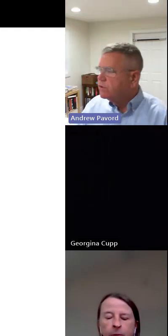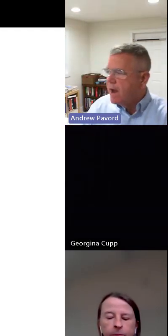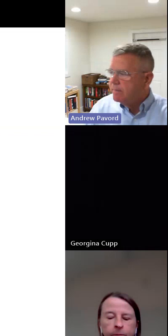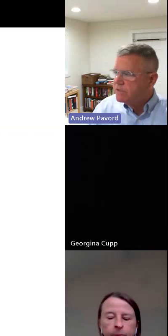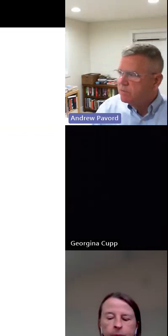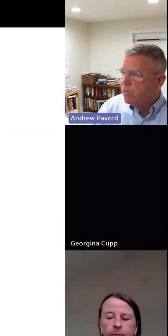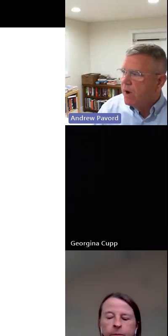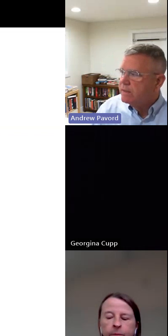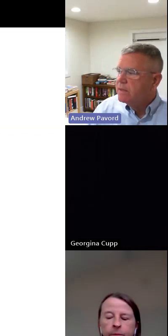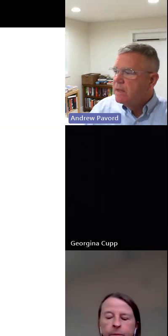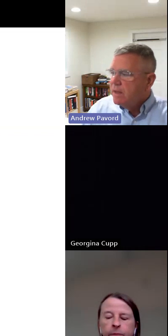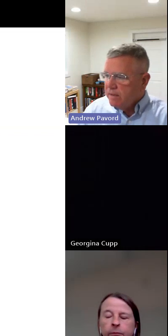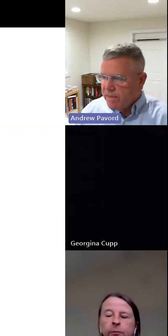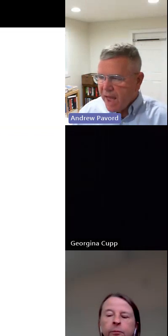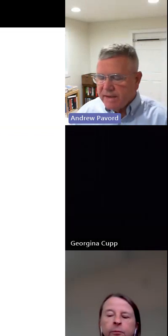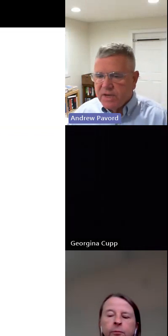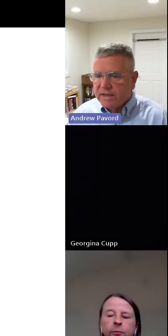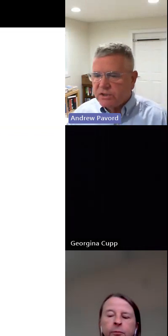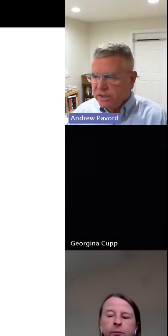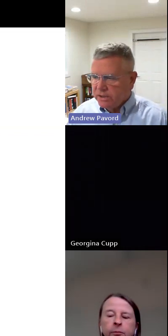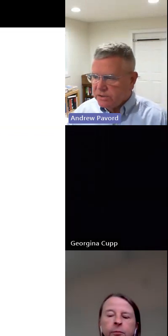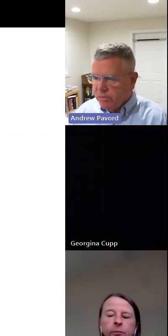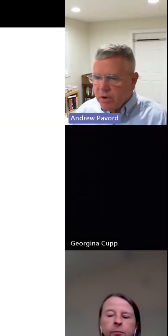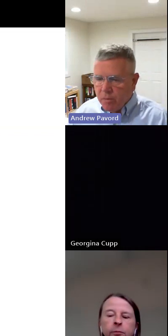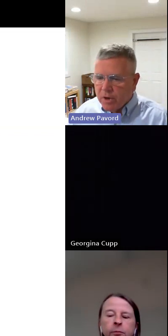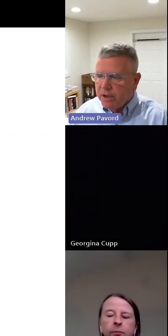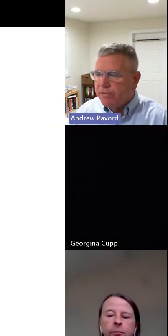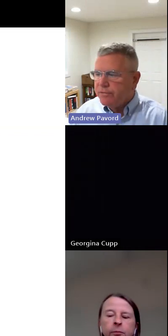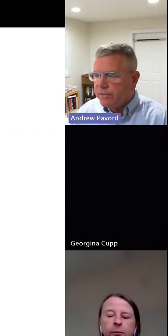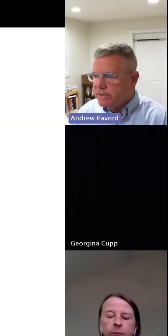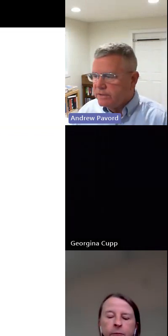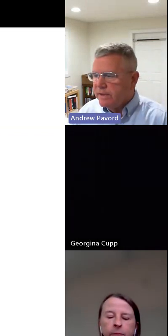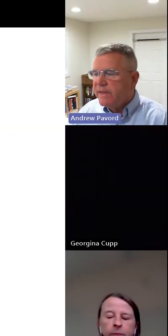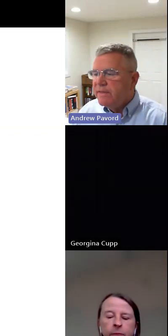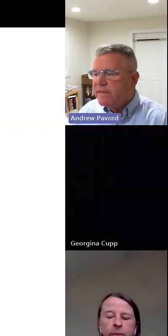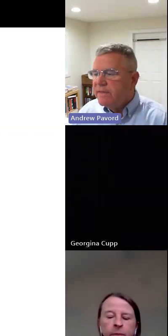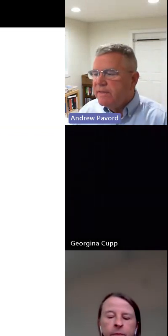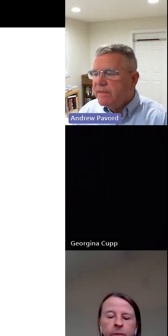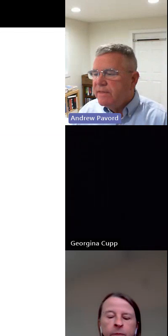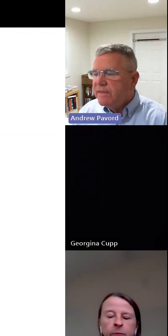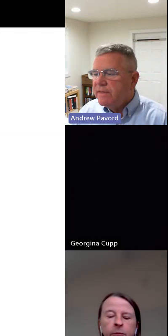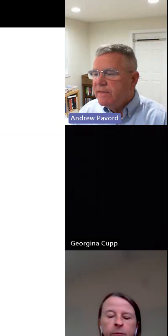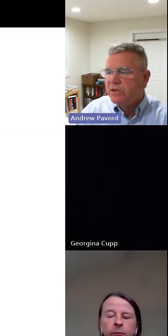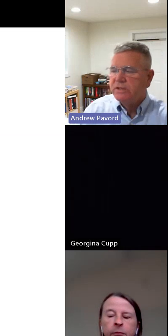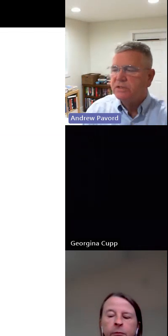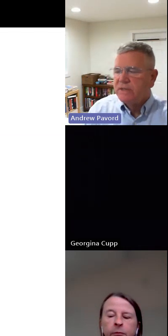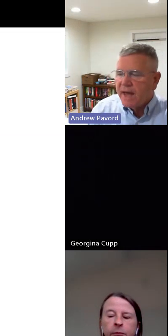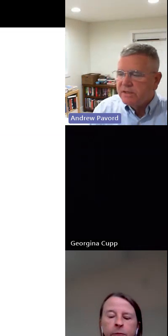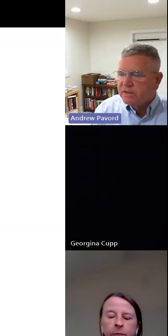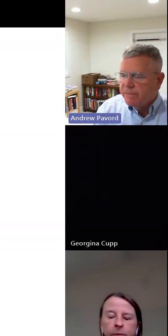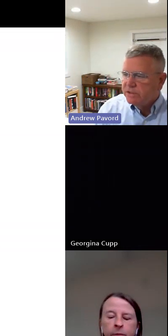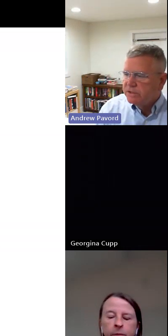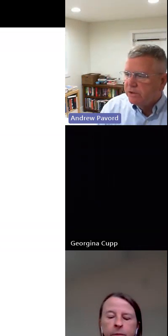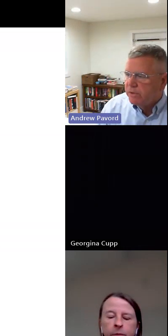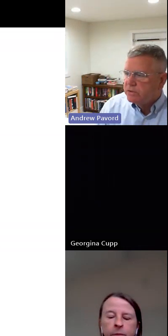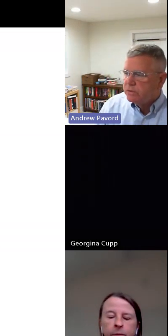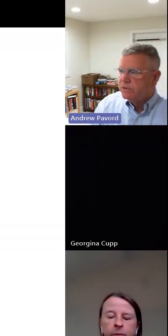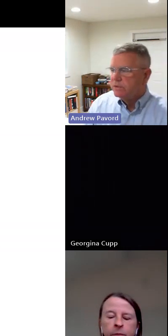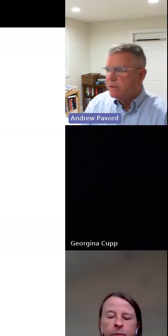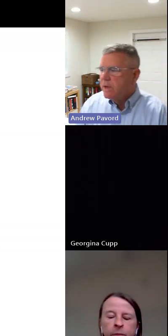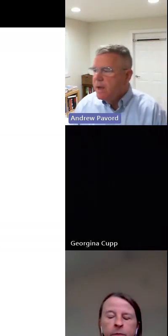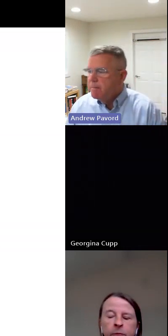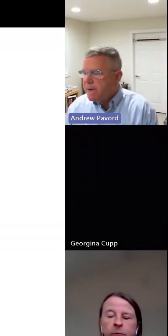F describes what that section is. And we're going to go through this. Then there's the second section is status of